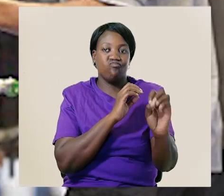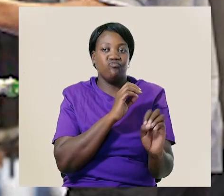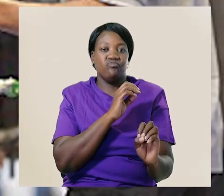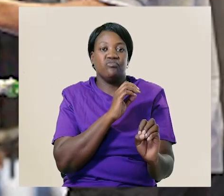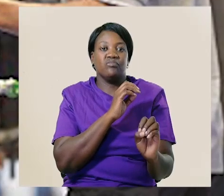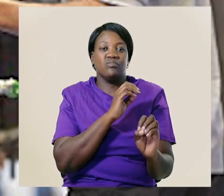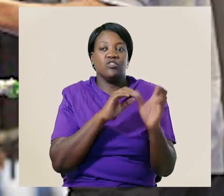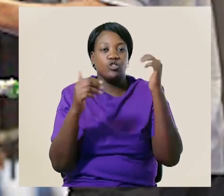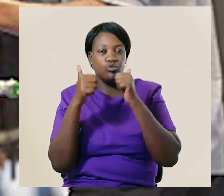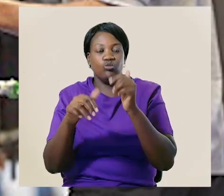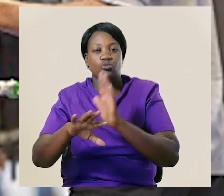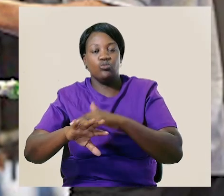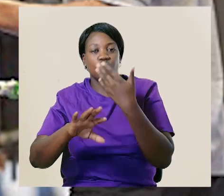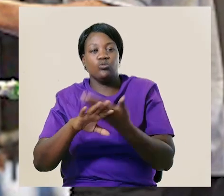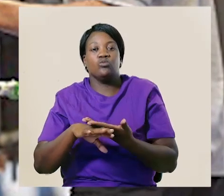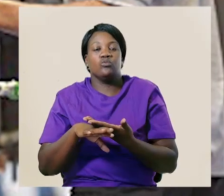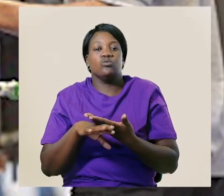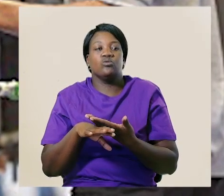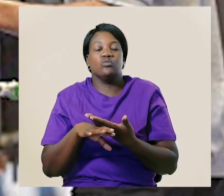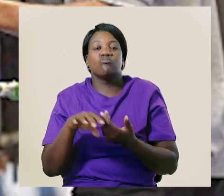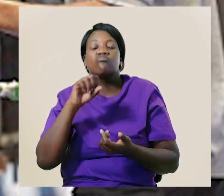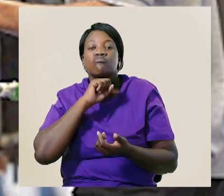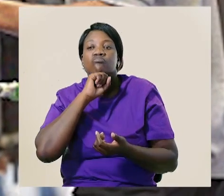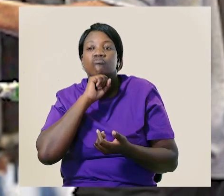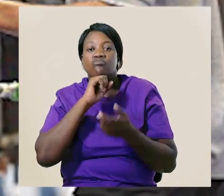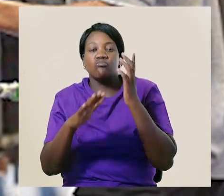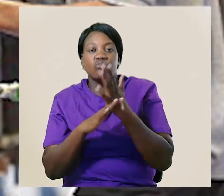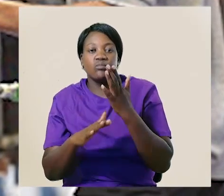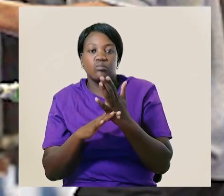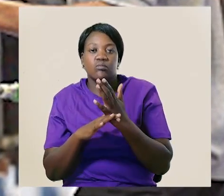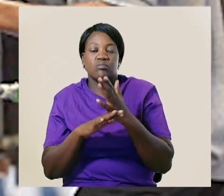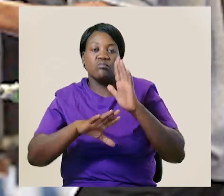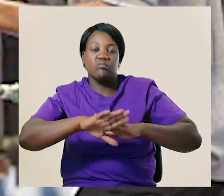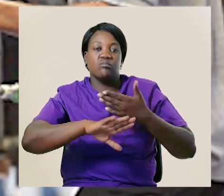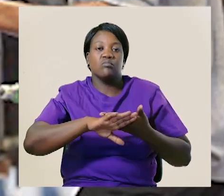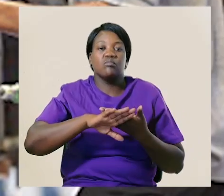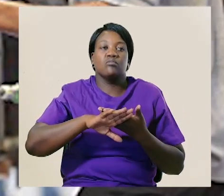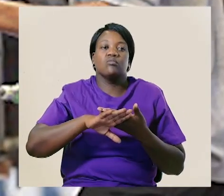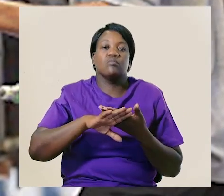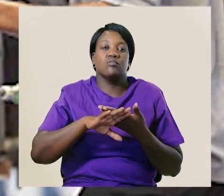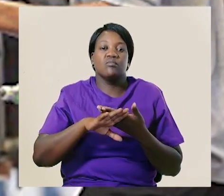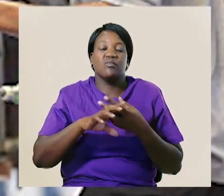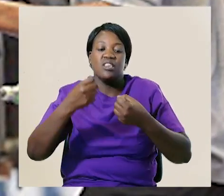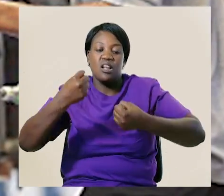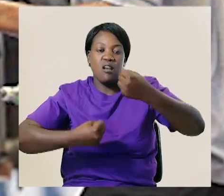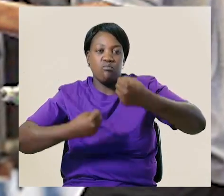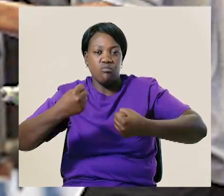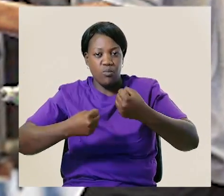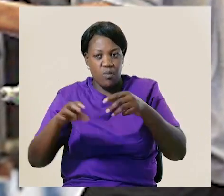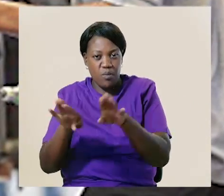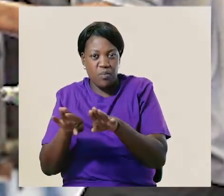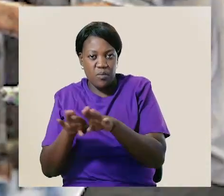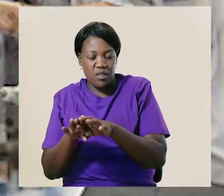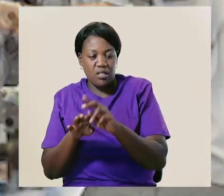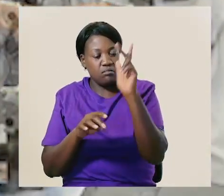A good example of specialization is factory work. For instance, when a car is made,